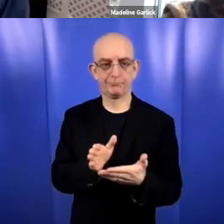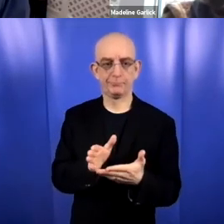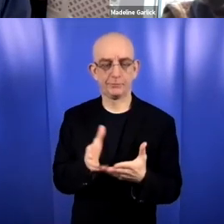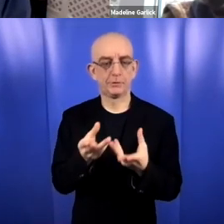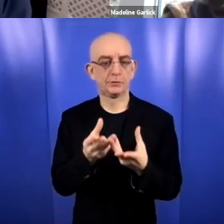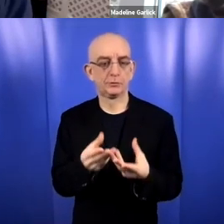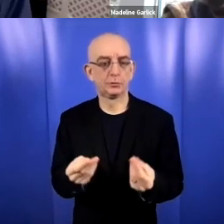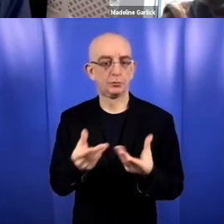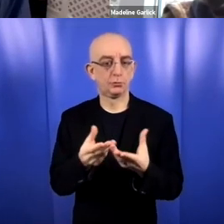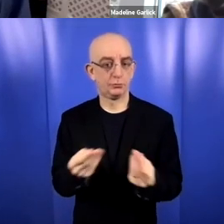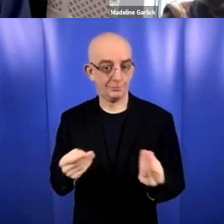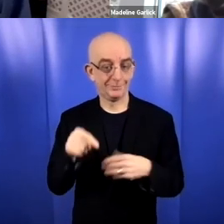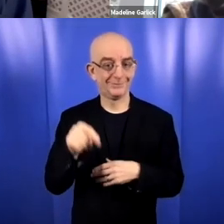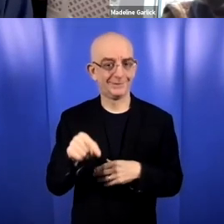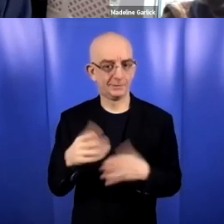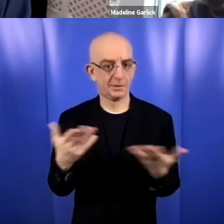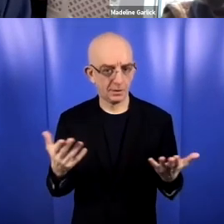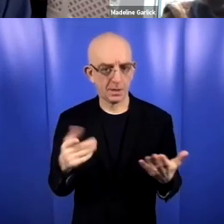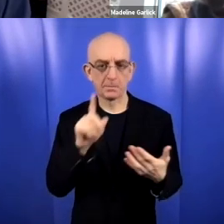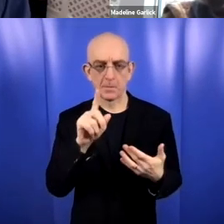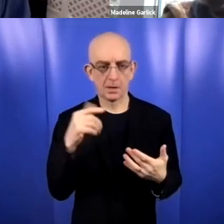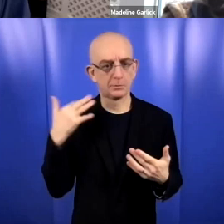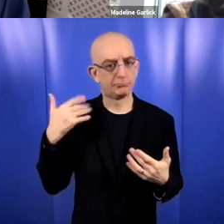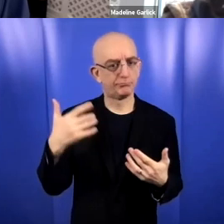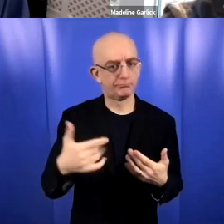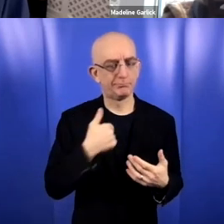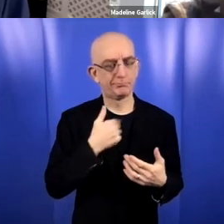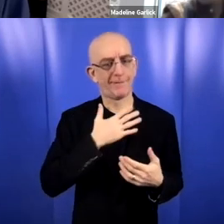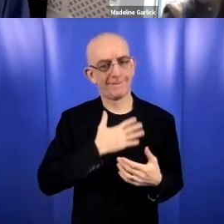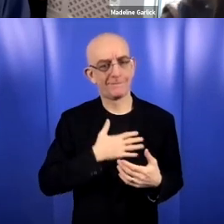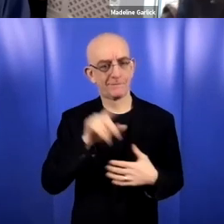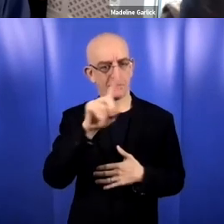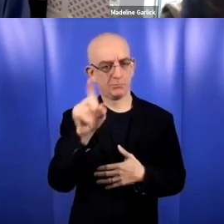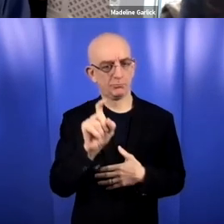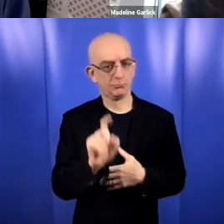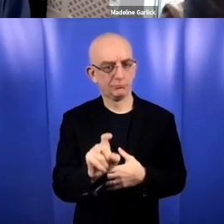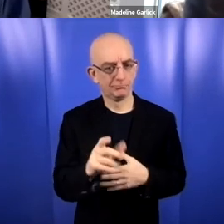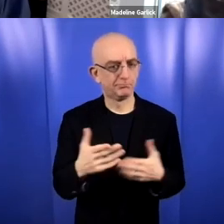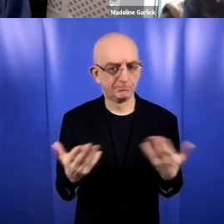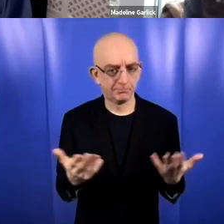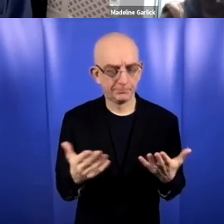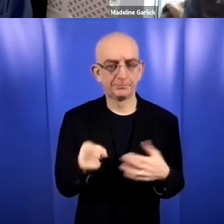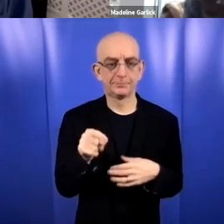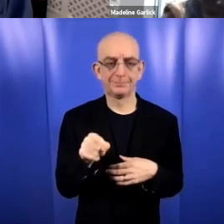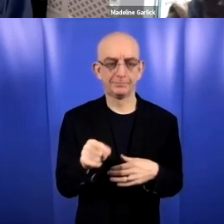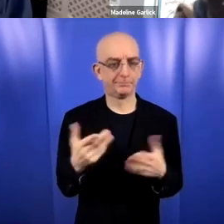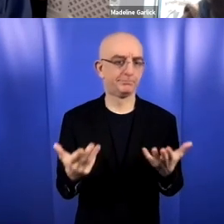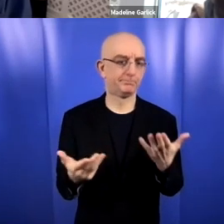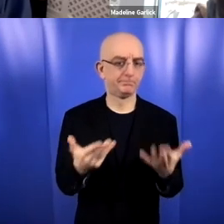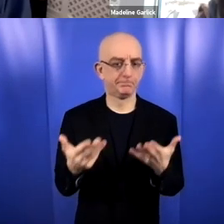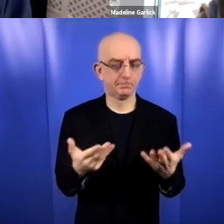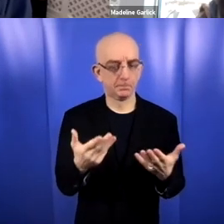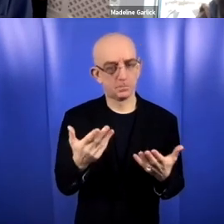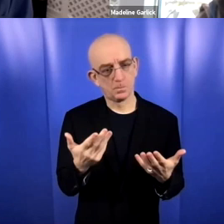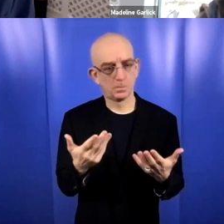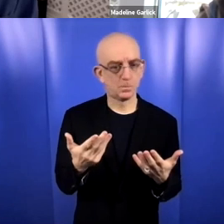isn't necessary, it isn't part of the 51 Convention or to a certain extent